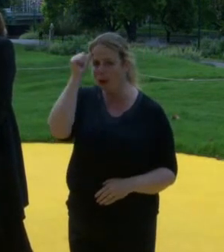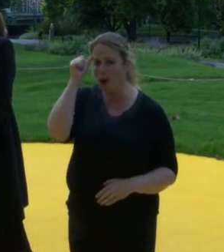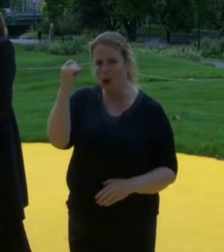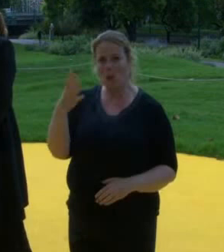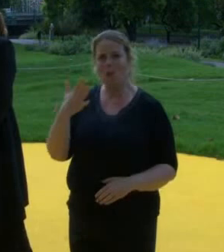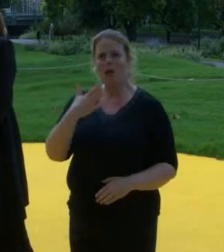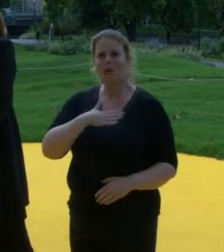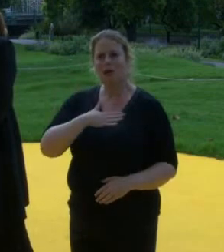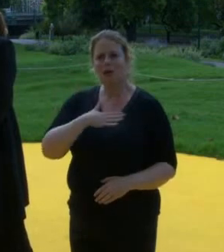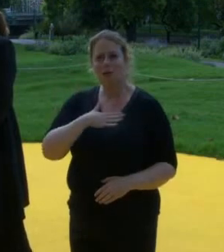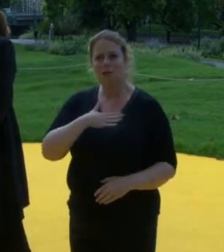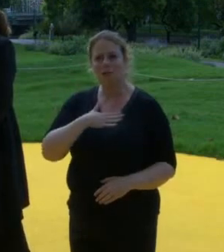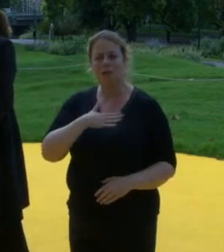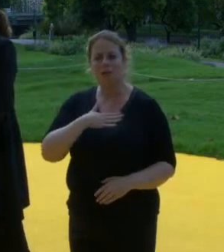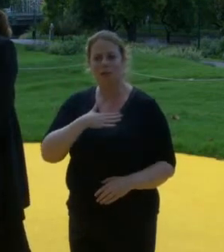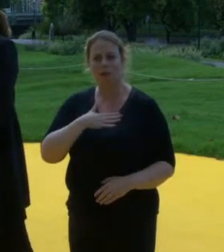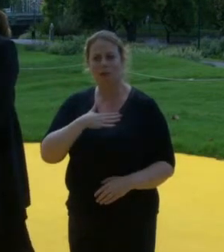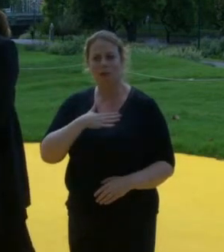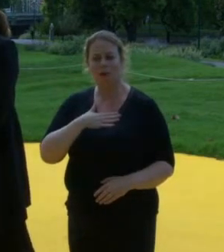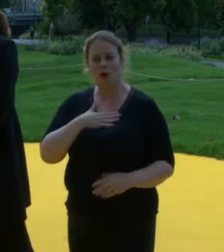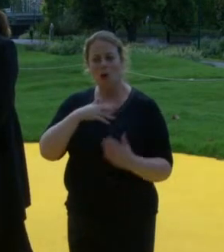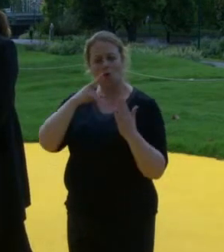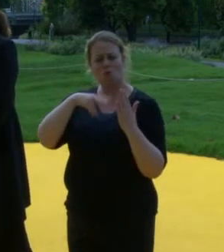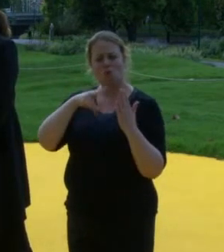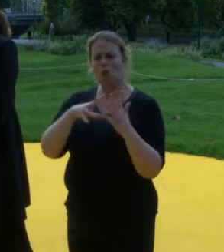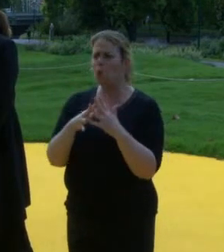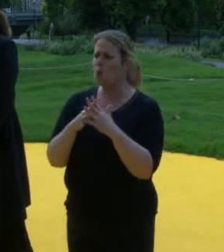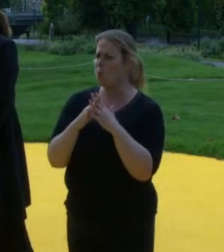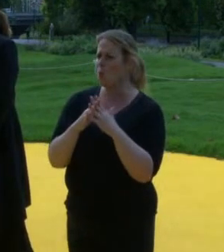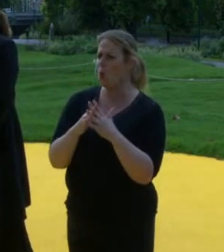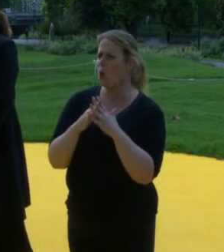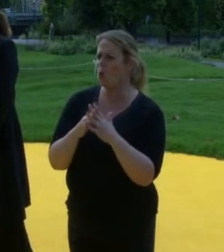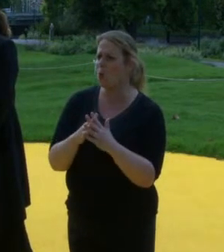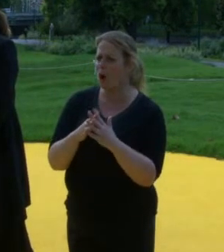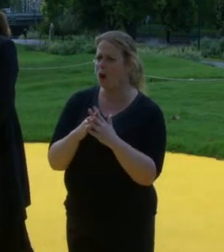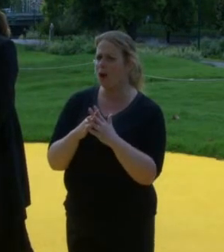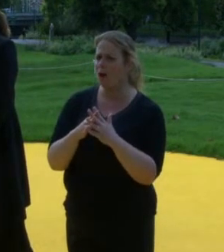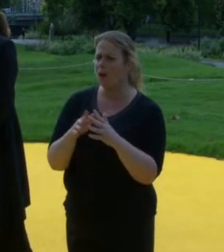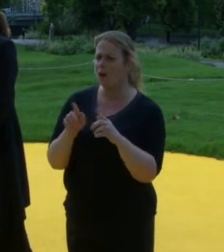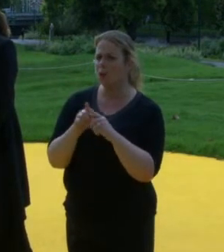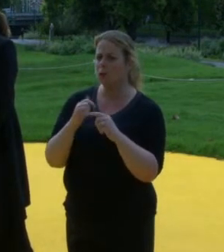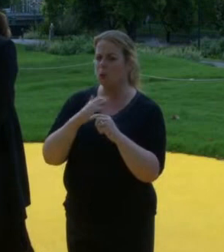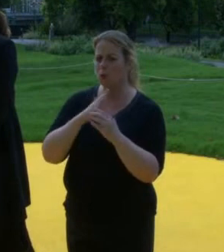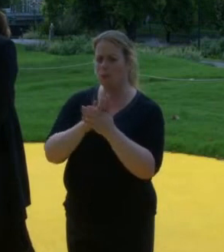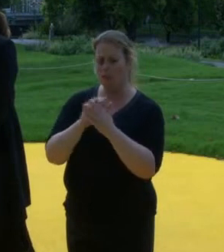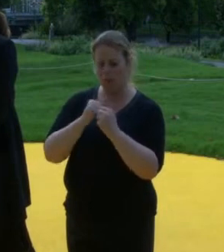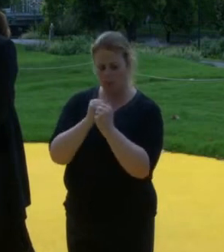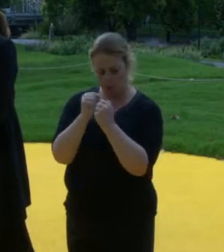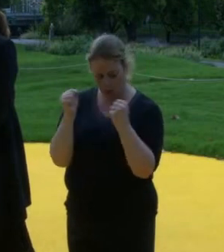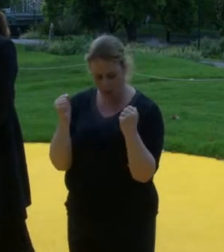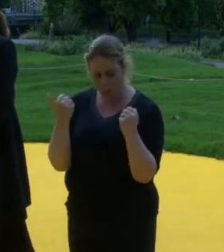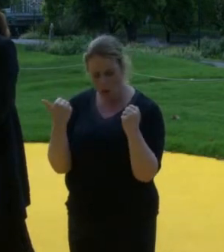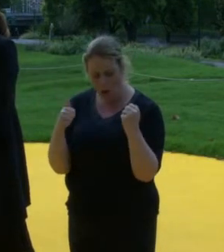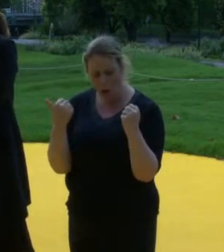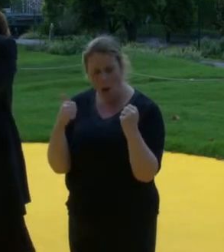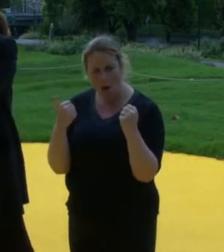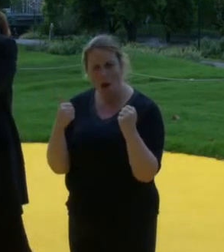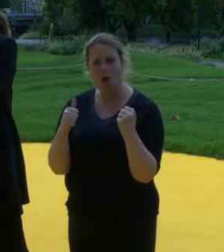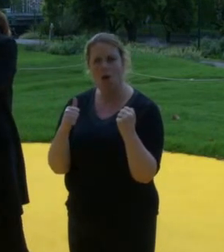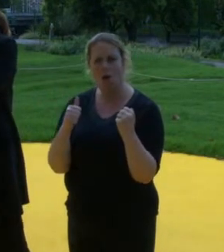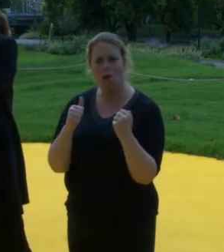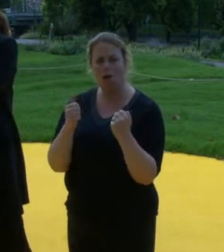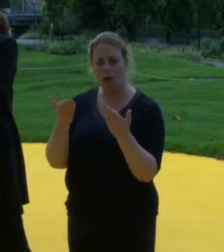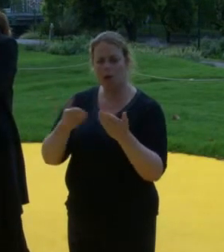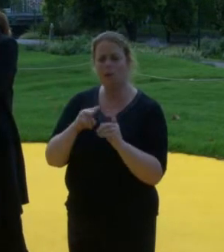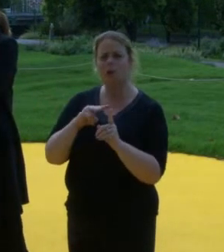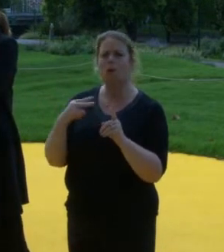was not only a worthy diversion and distraction, but it gave me insight, it gave me perspective, and allowed me moments of